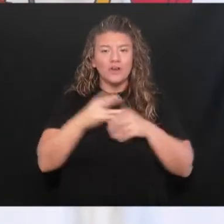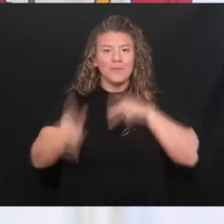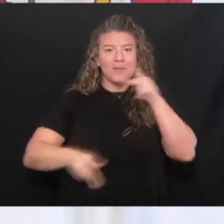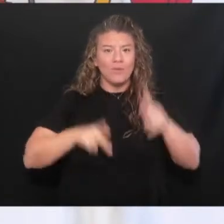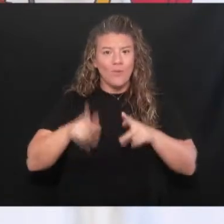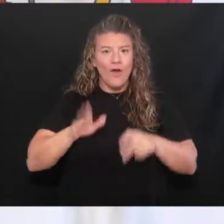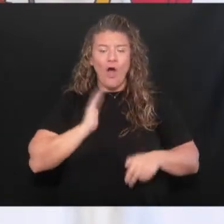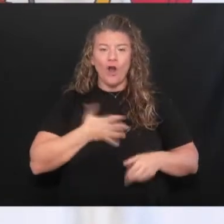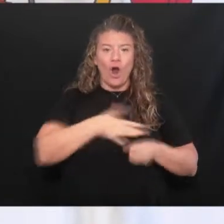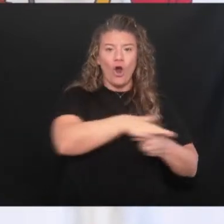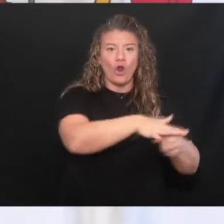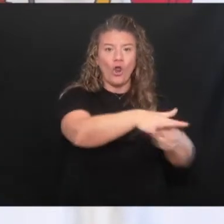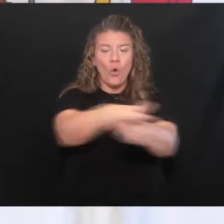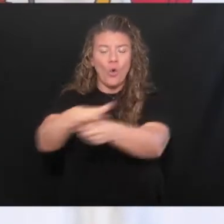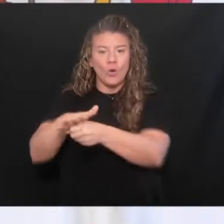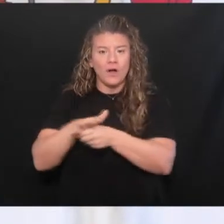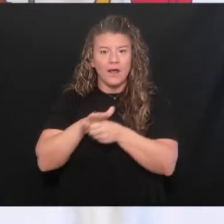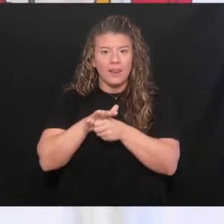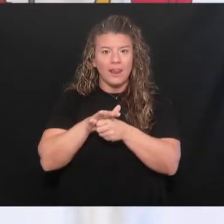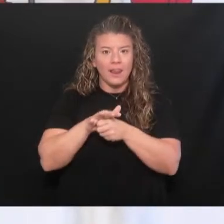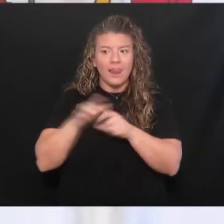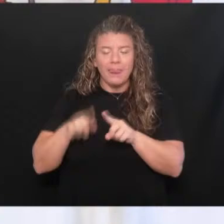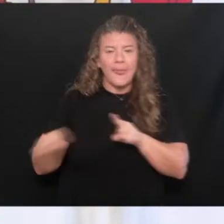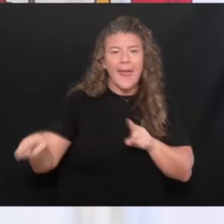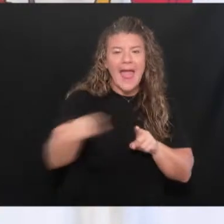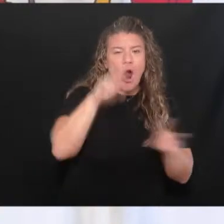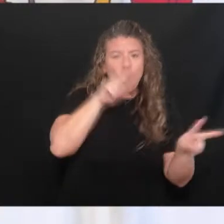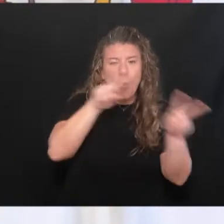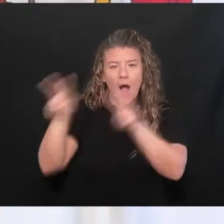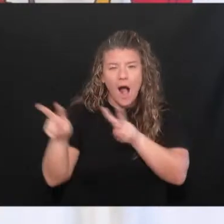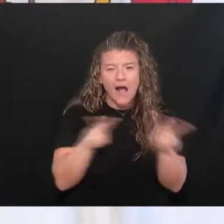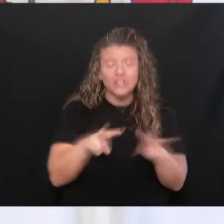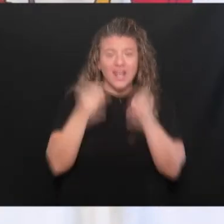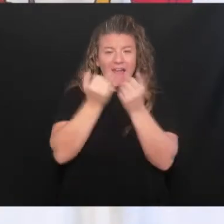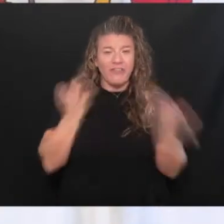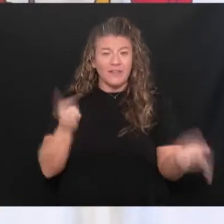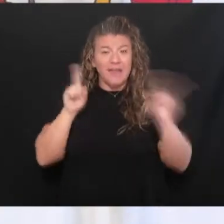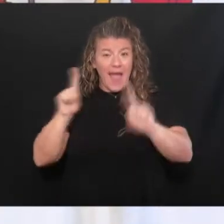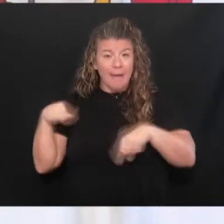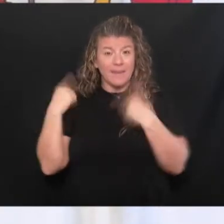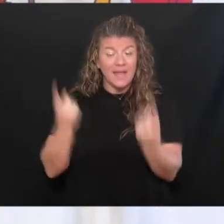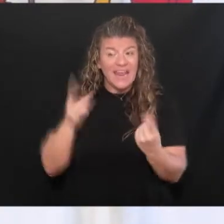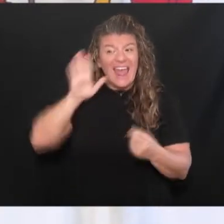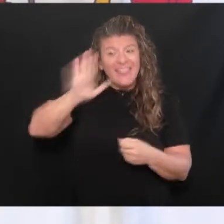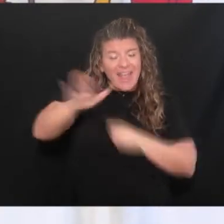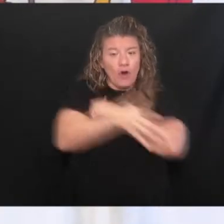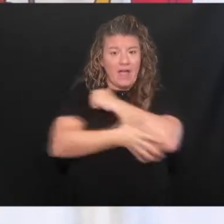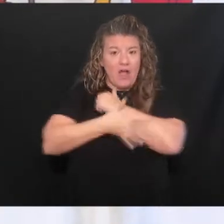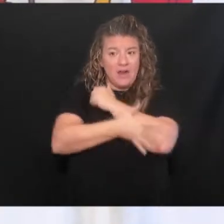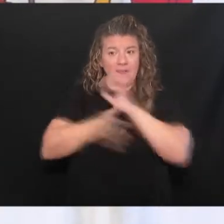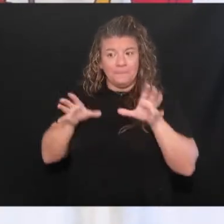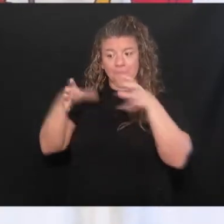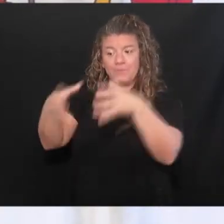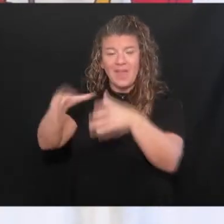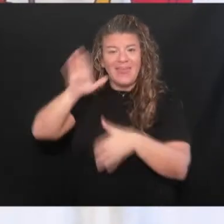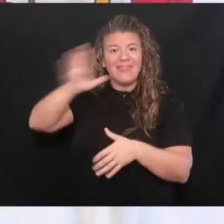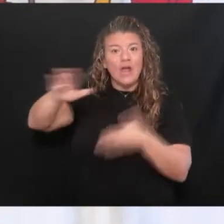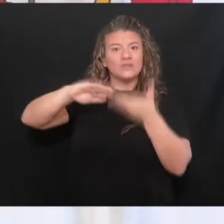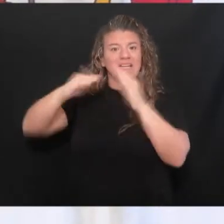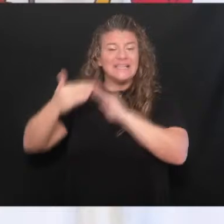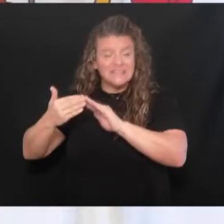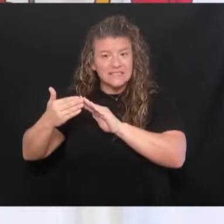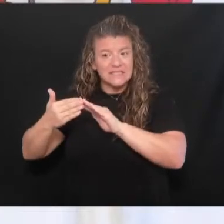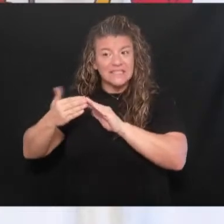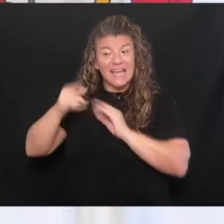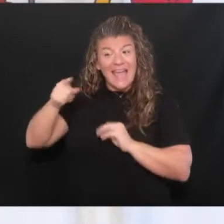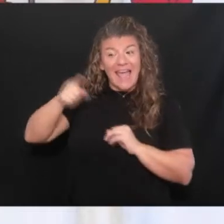level that absolutely are monitoring what is going on within their counties, within their cities, and